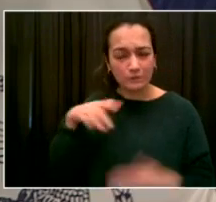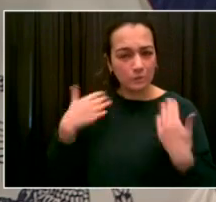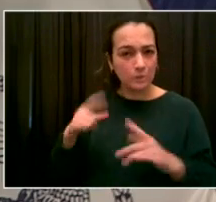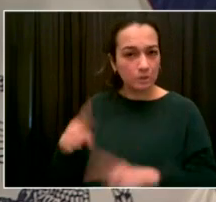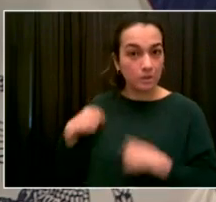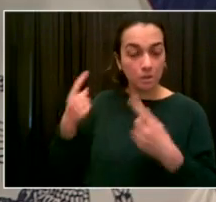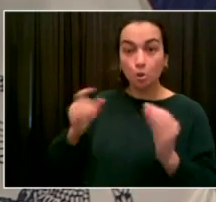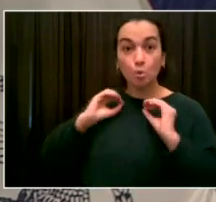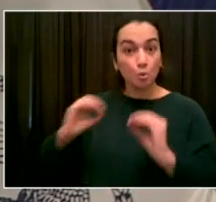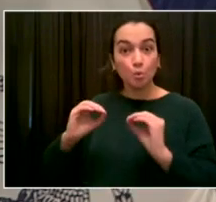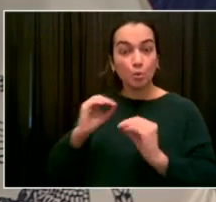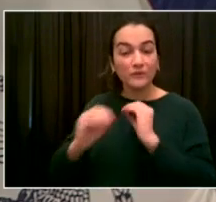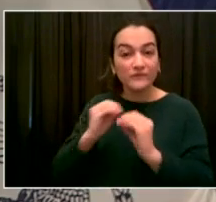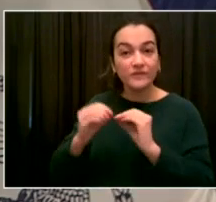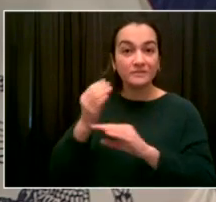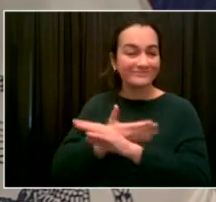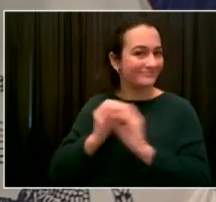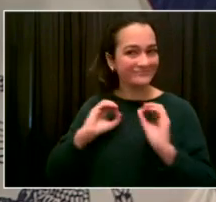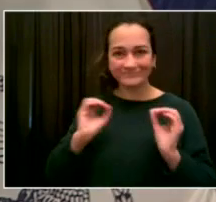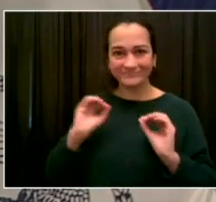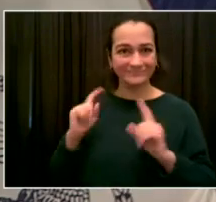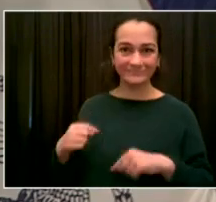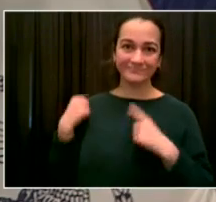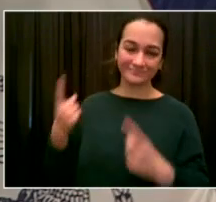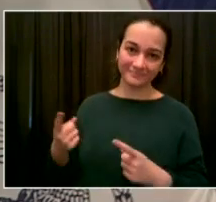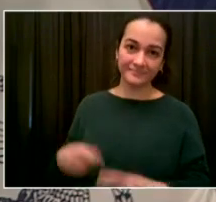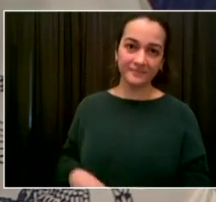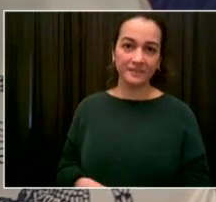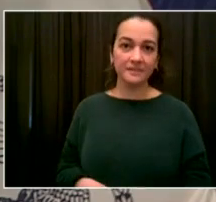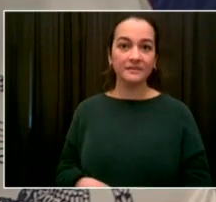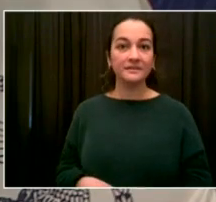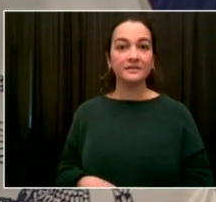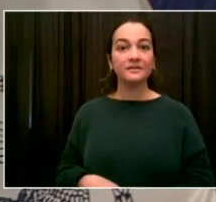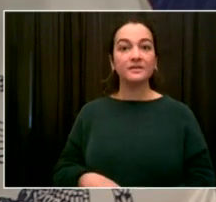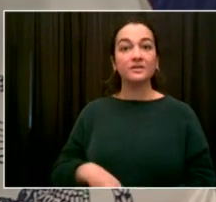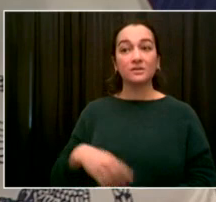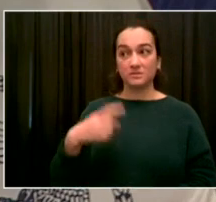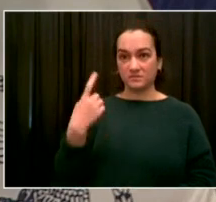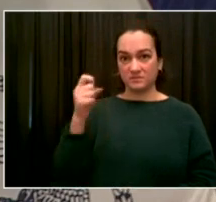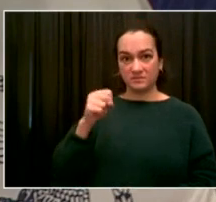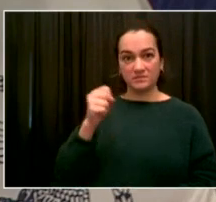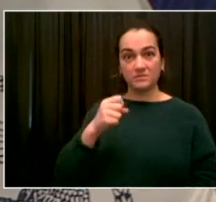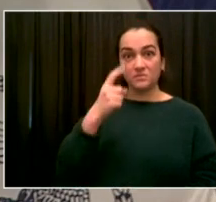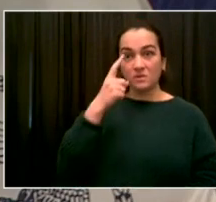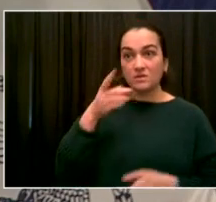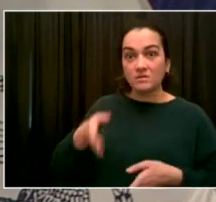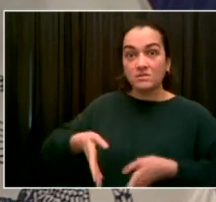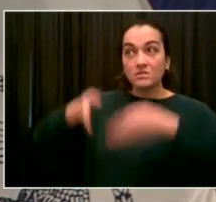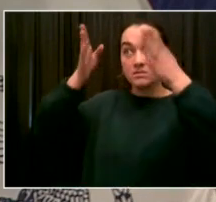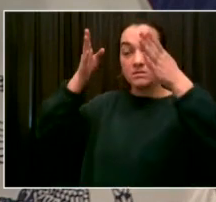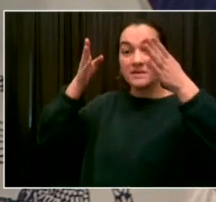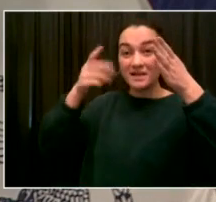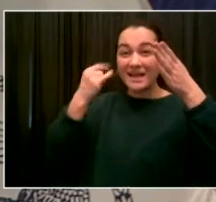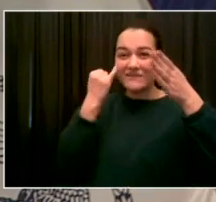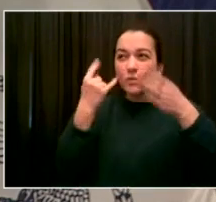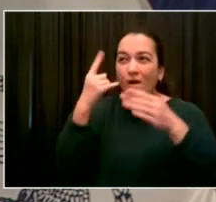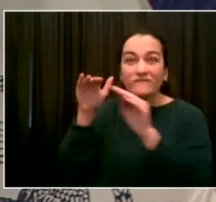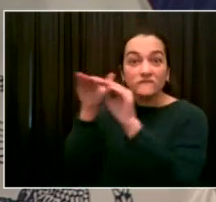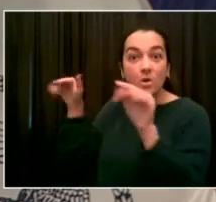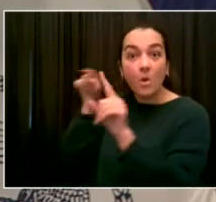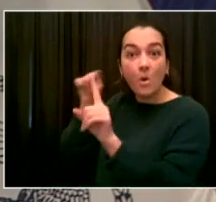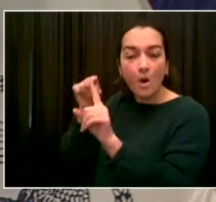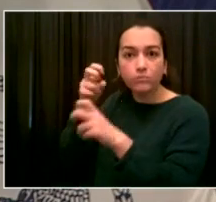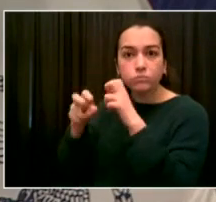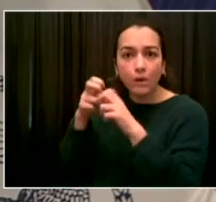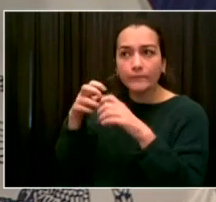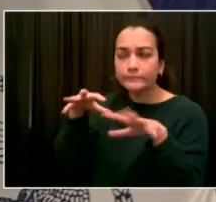throughout a building and takes immense work to resolve. We all would think, oh, you know, flip a switch, put it back on. It's the exact opposite.